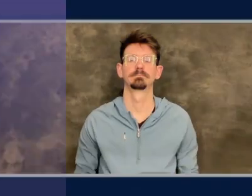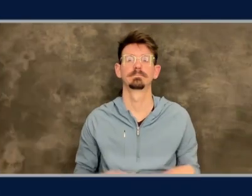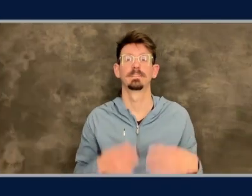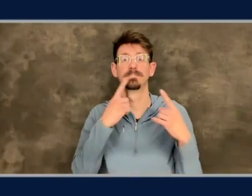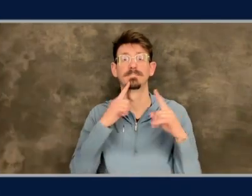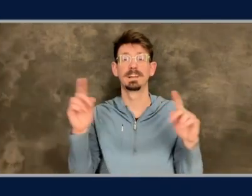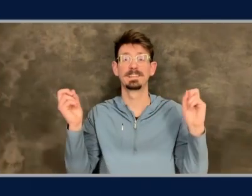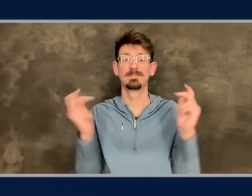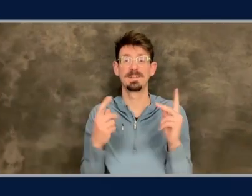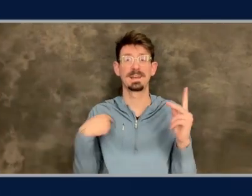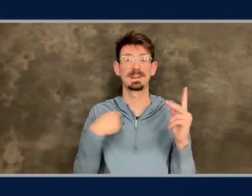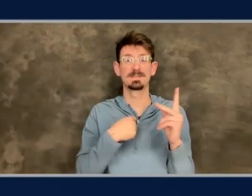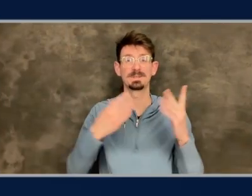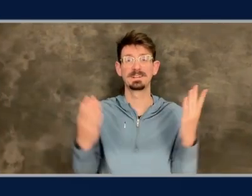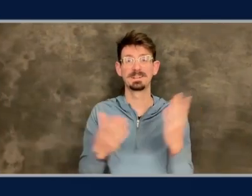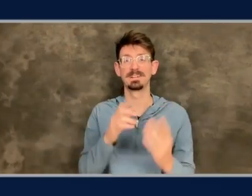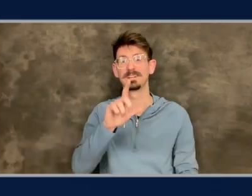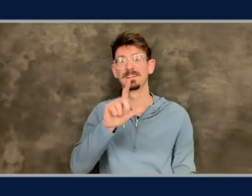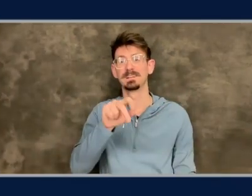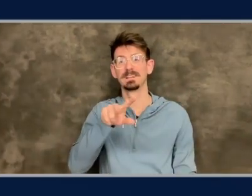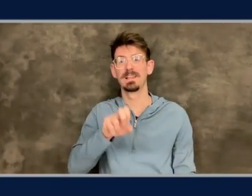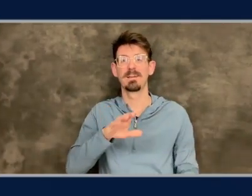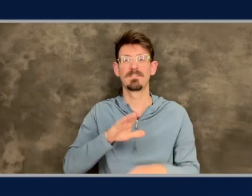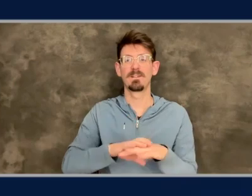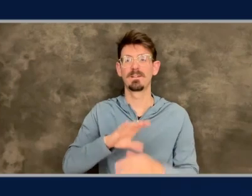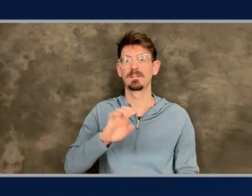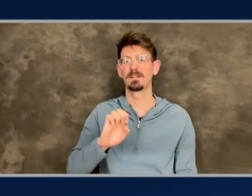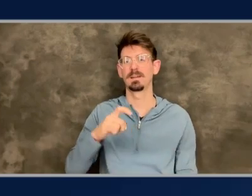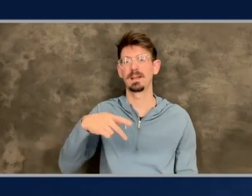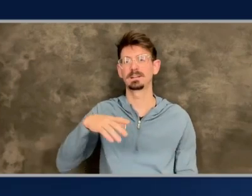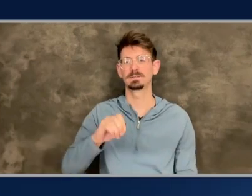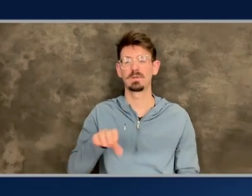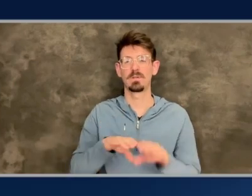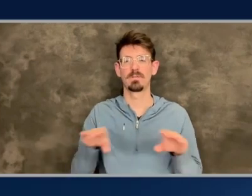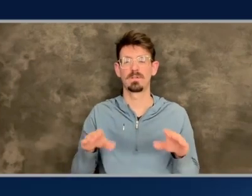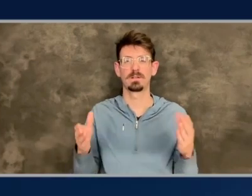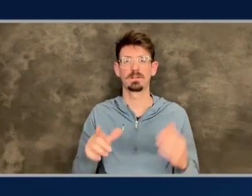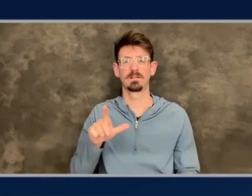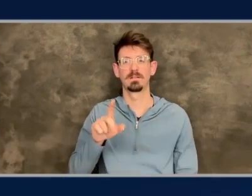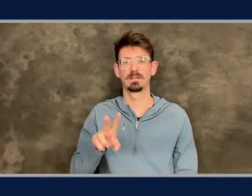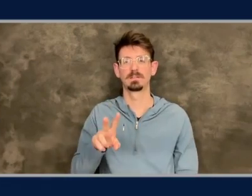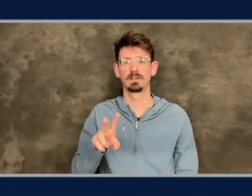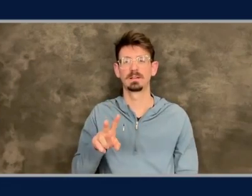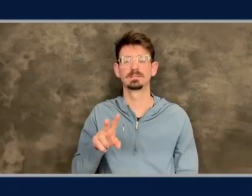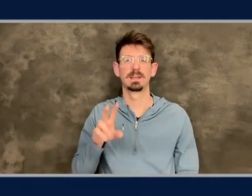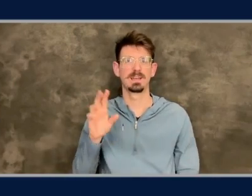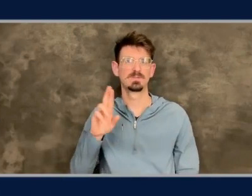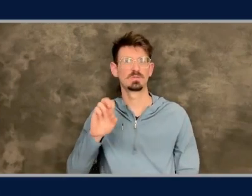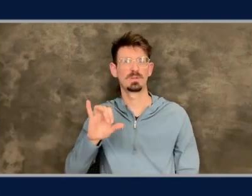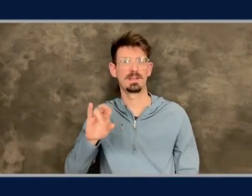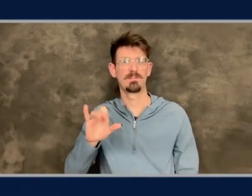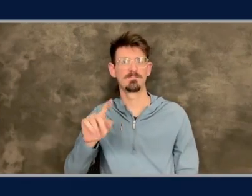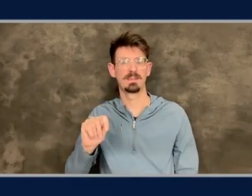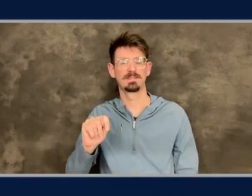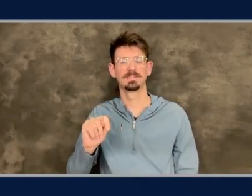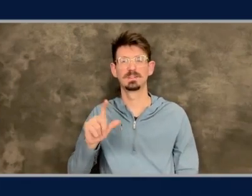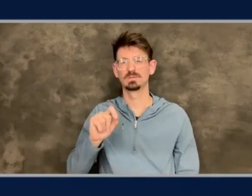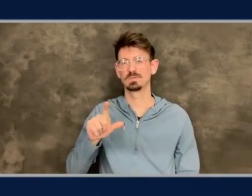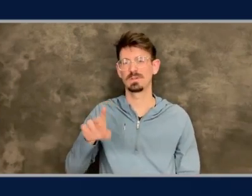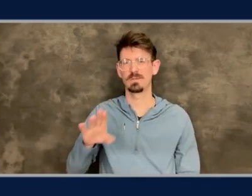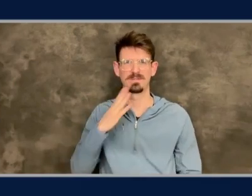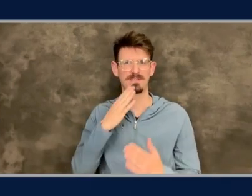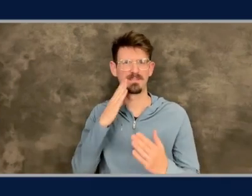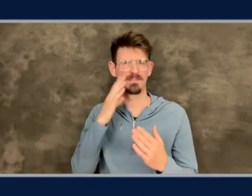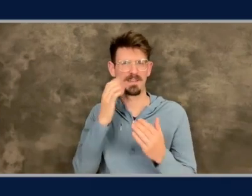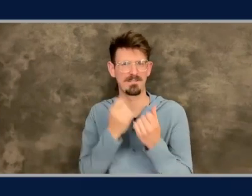We're here, we're live, we're on the expo floor in Vegas at AWS reInvent 2024. Thank you for being here with us, everyone who's streaming in